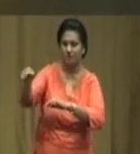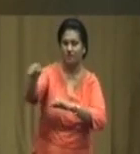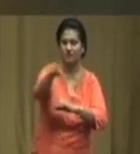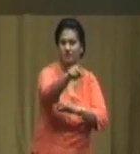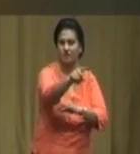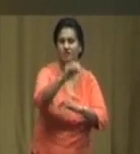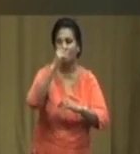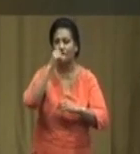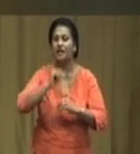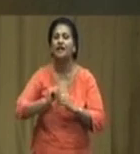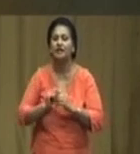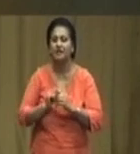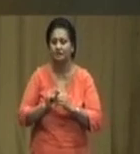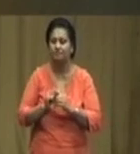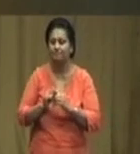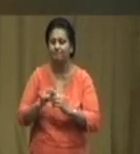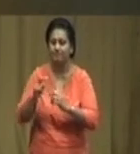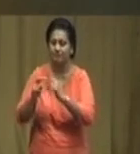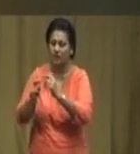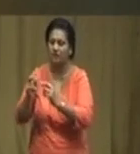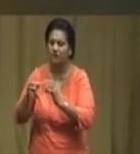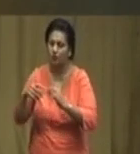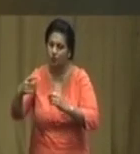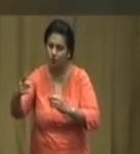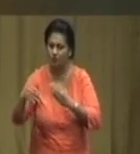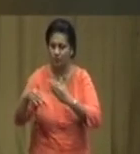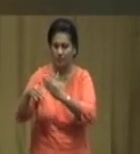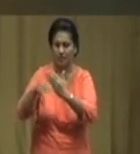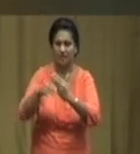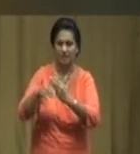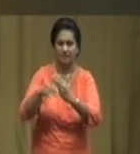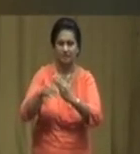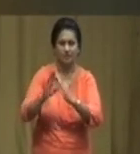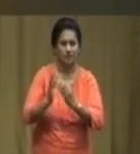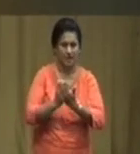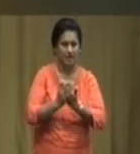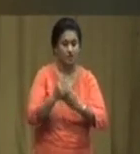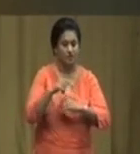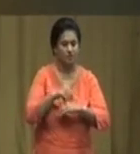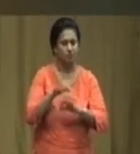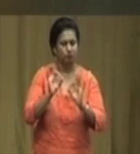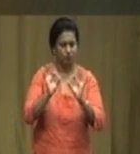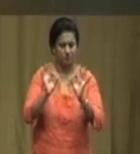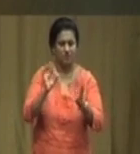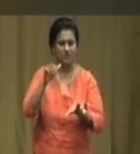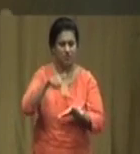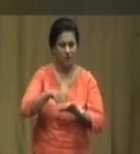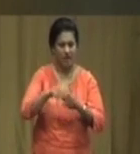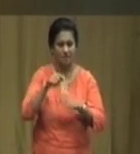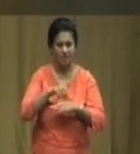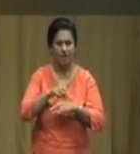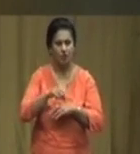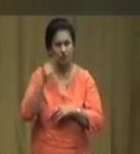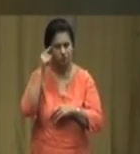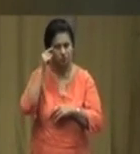build momentum in the OER and the online and open space as well. So I think the timing's perfect. We've got enough knowledge